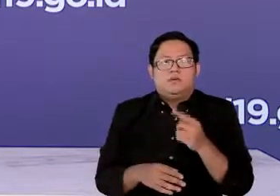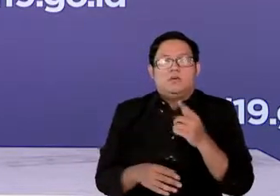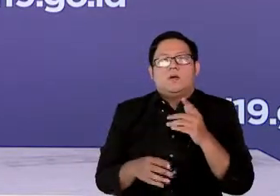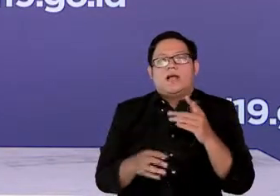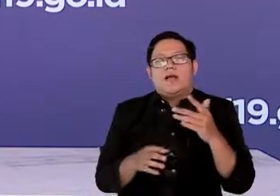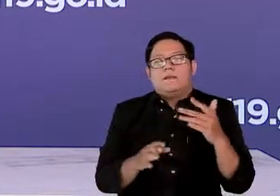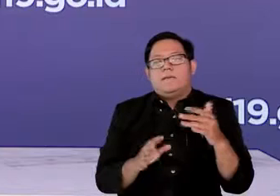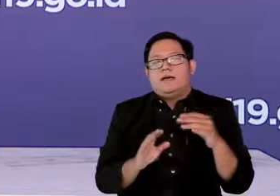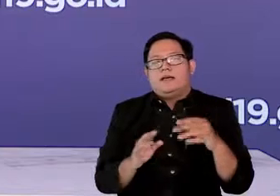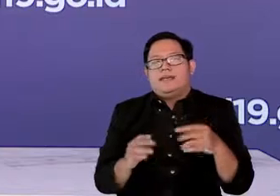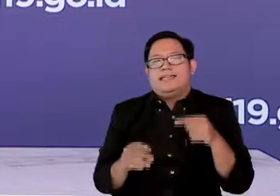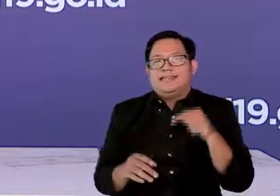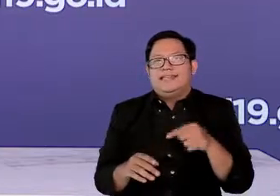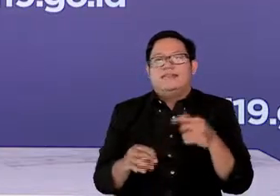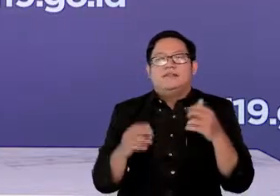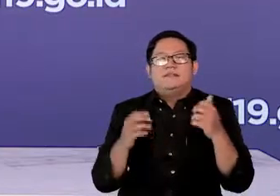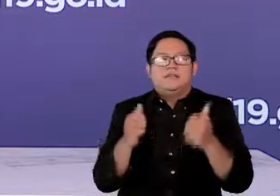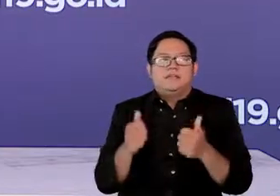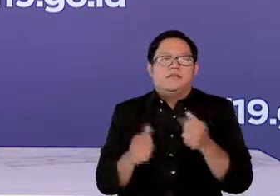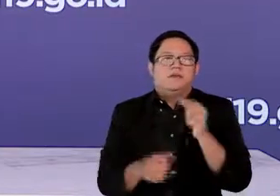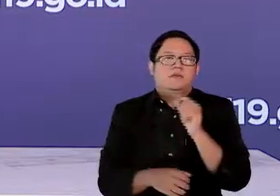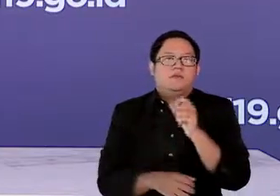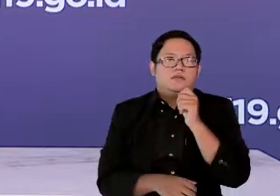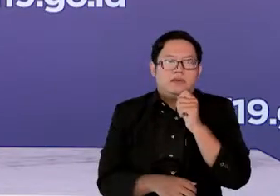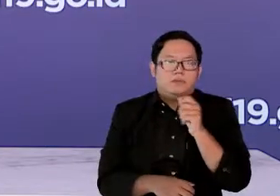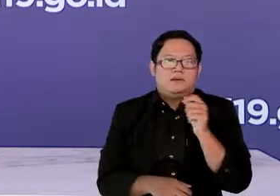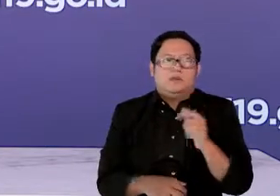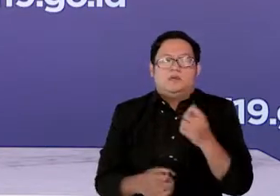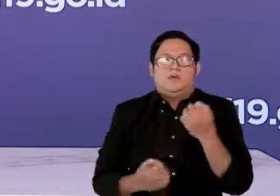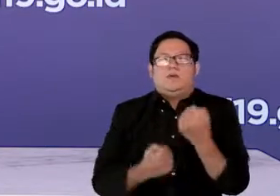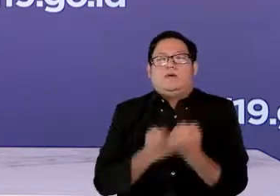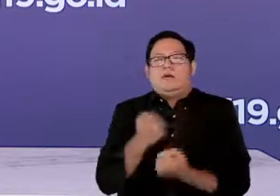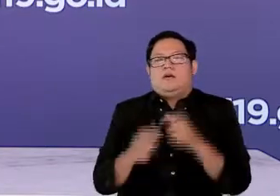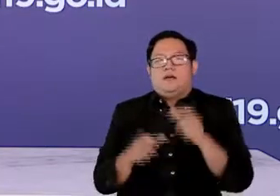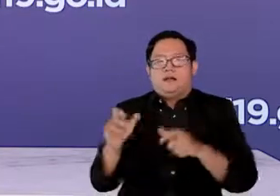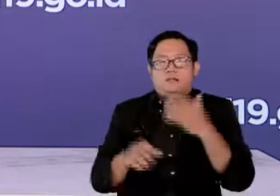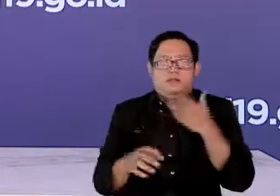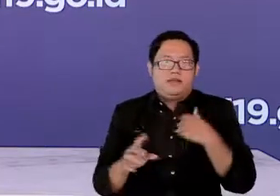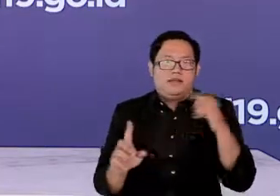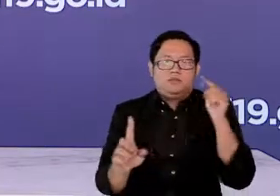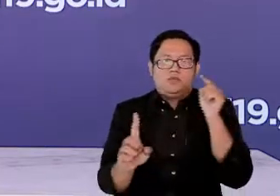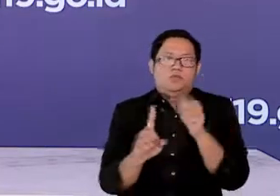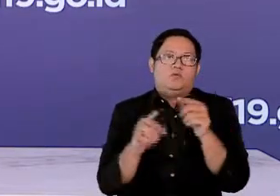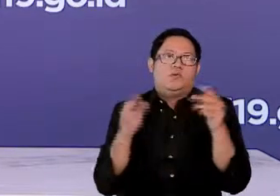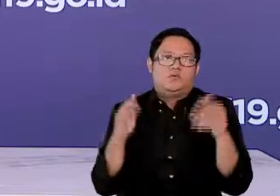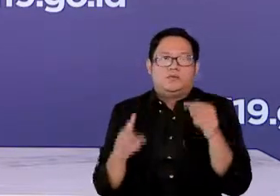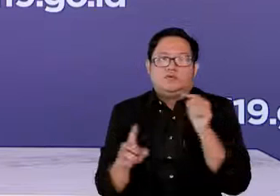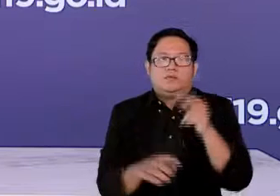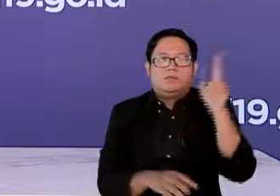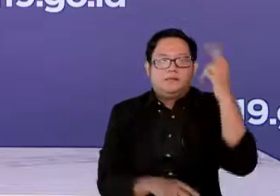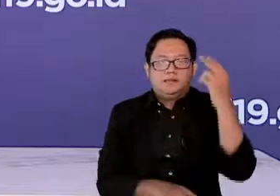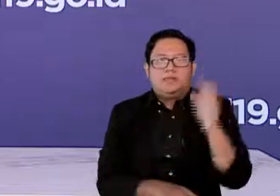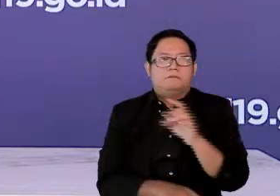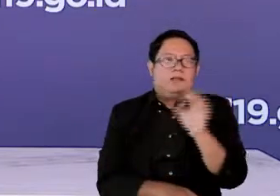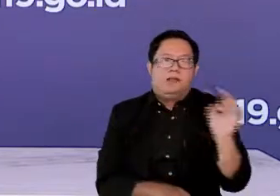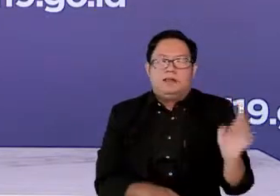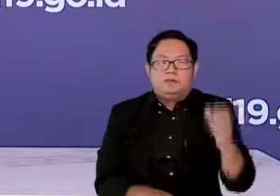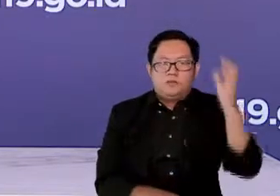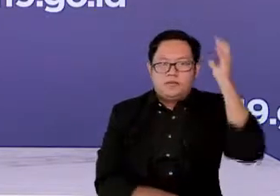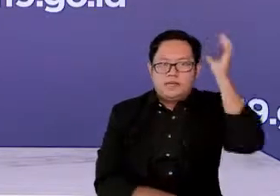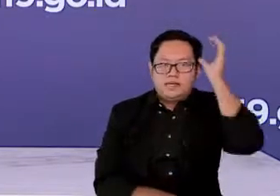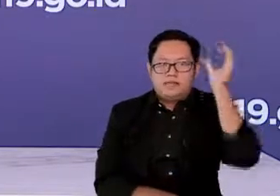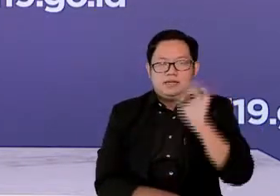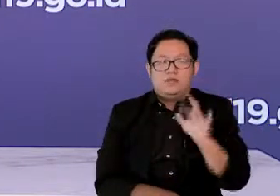which are generally limited and occur only for a short period of time. Aside from that, we urge